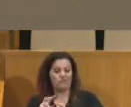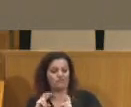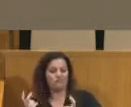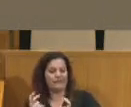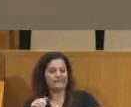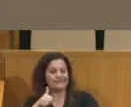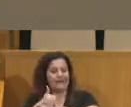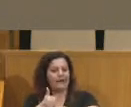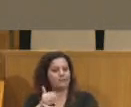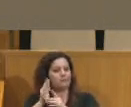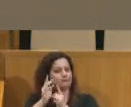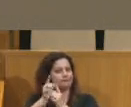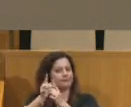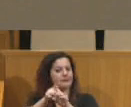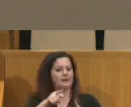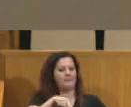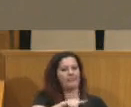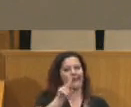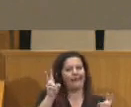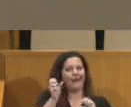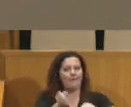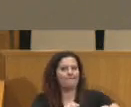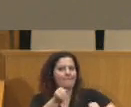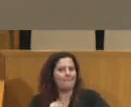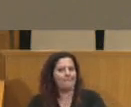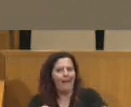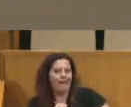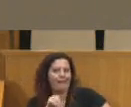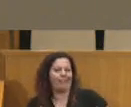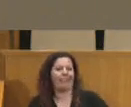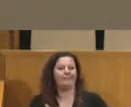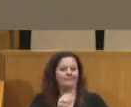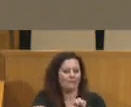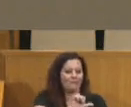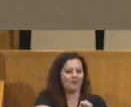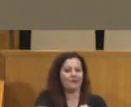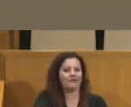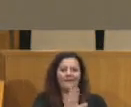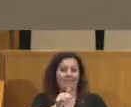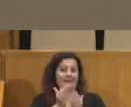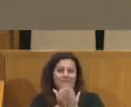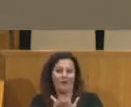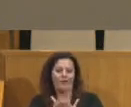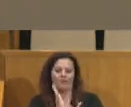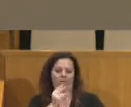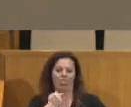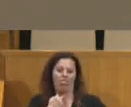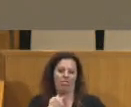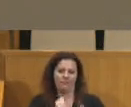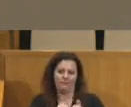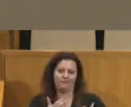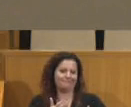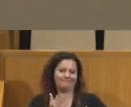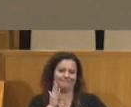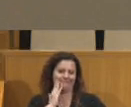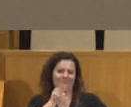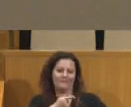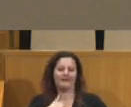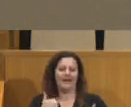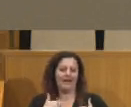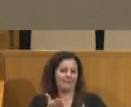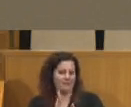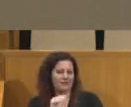and who've become family. I won't attempt to name all the names, but three who couldn't join us tonight are my current and former campaign